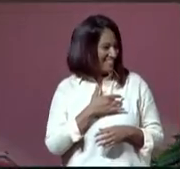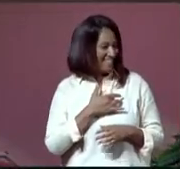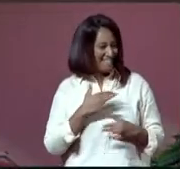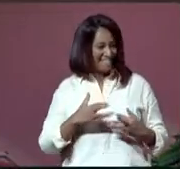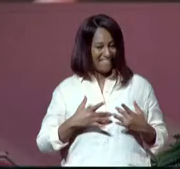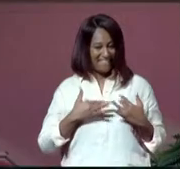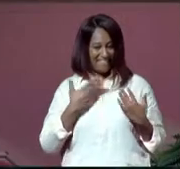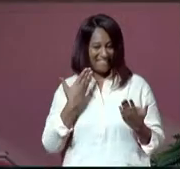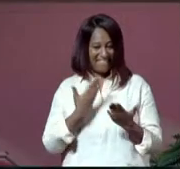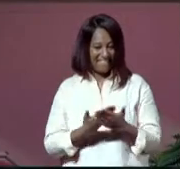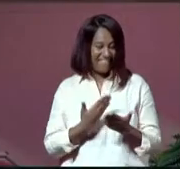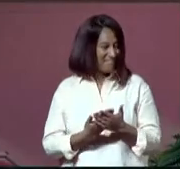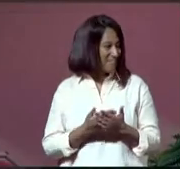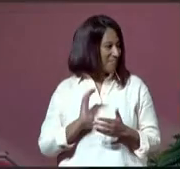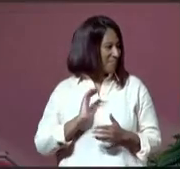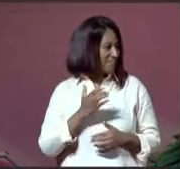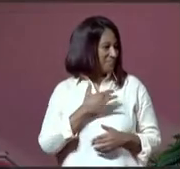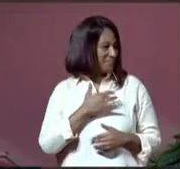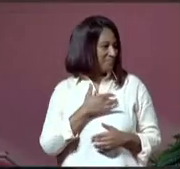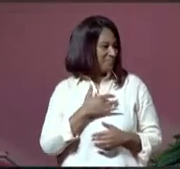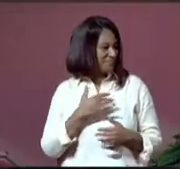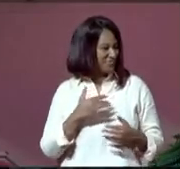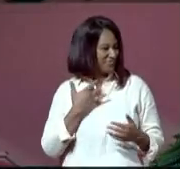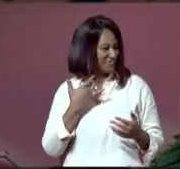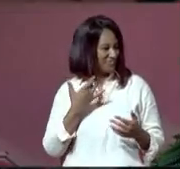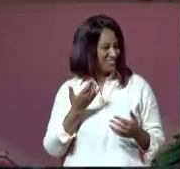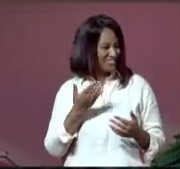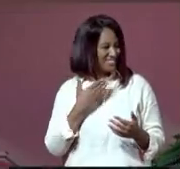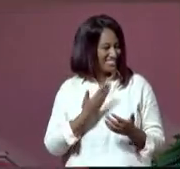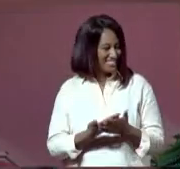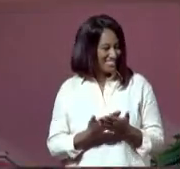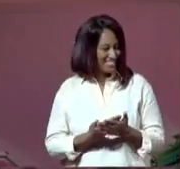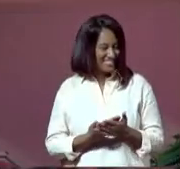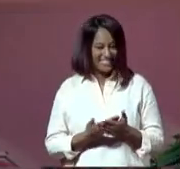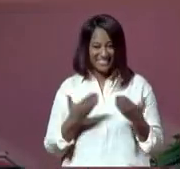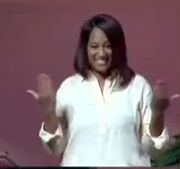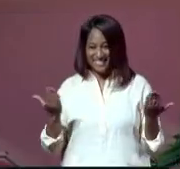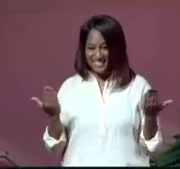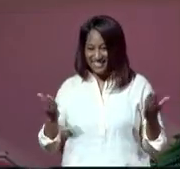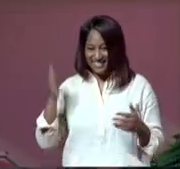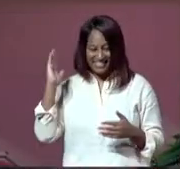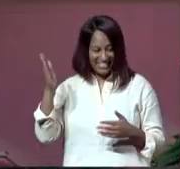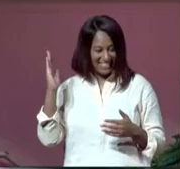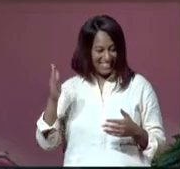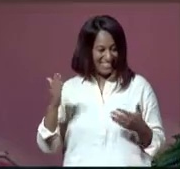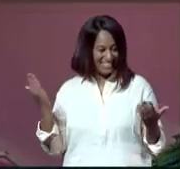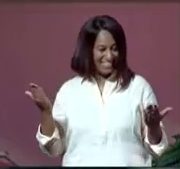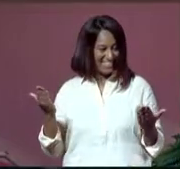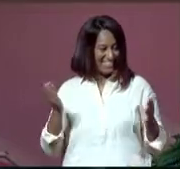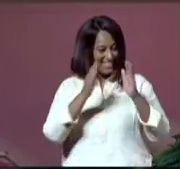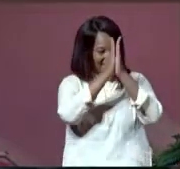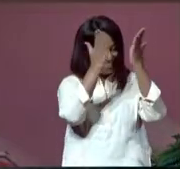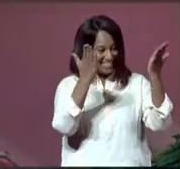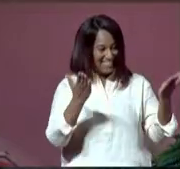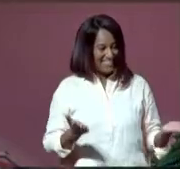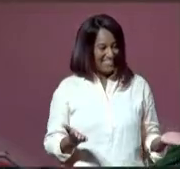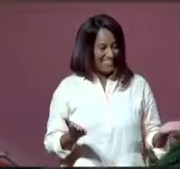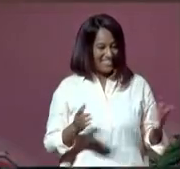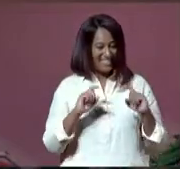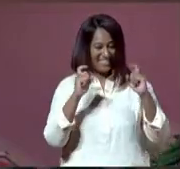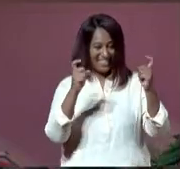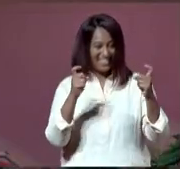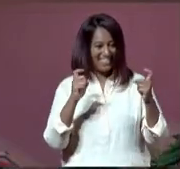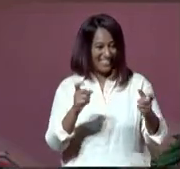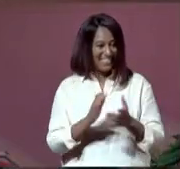would say. Did not our hearts burn within? What a preacher. What a word. What a gift Bishop Rudolph McKissick